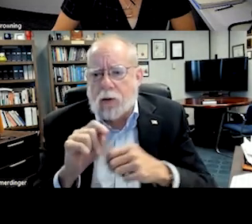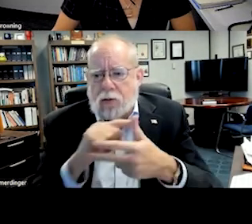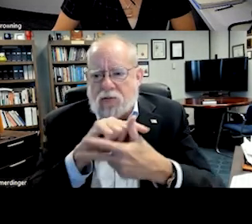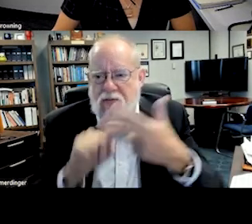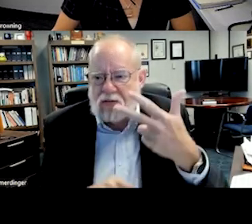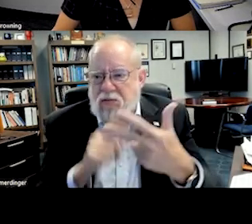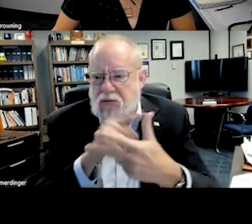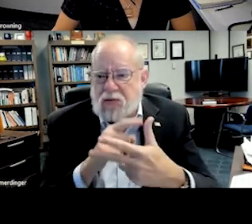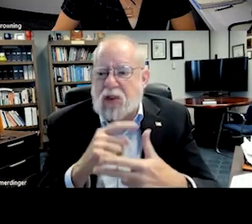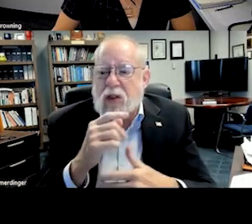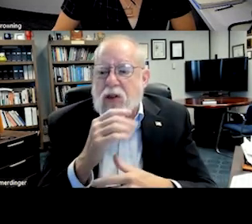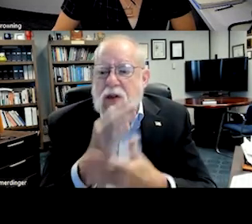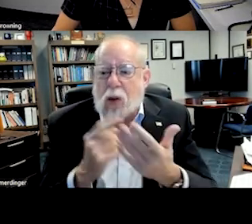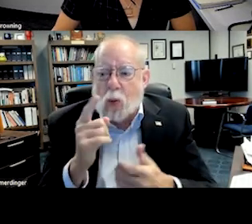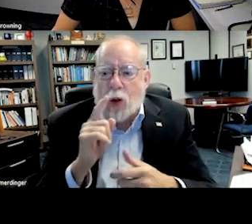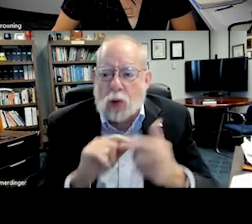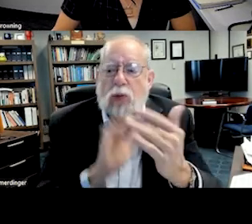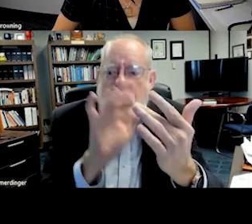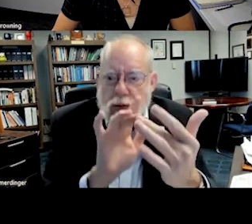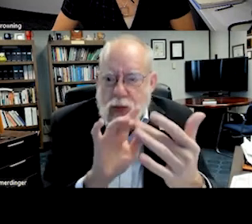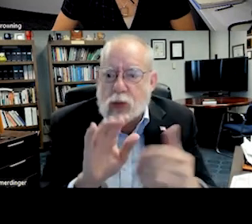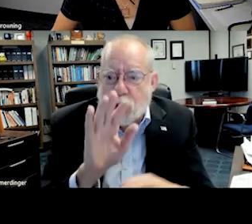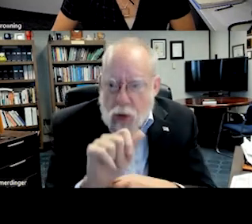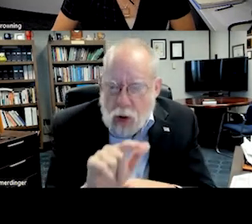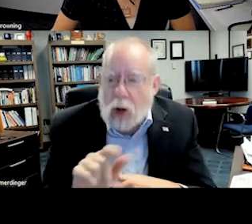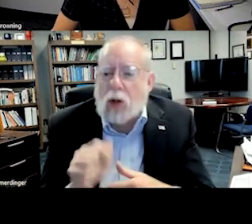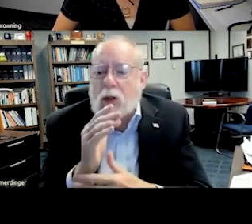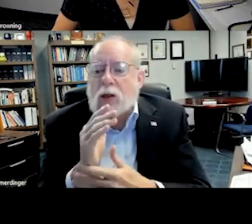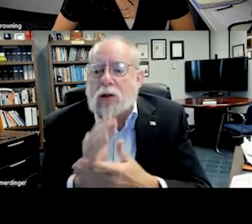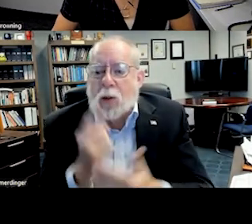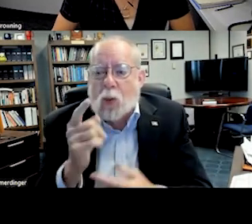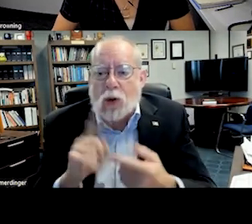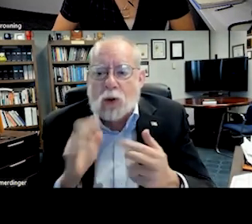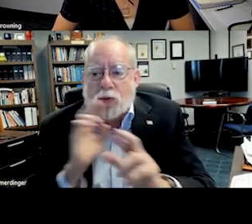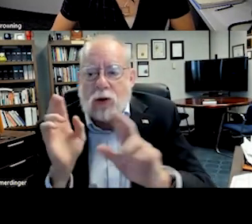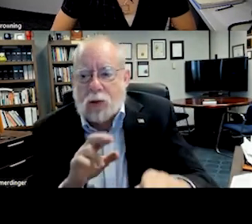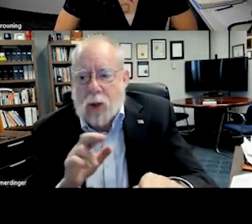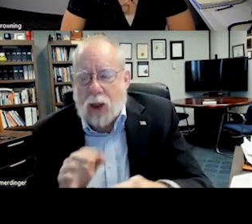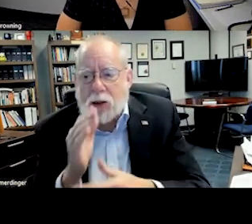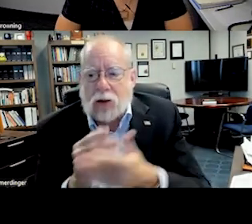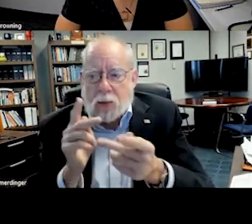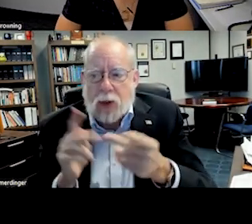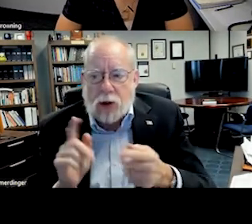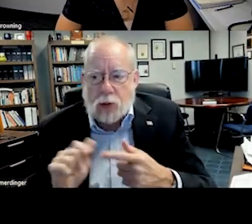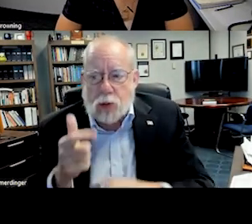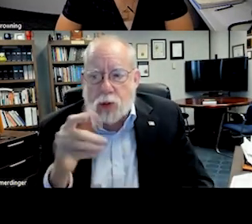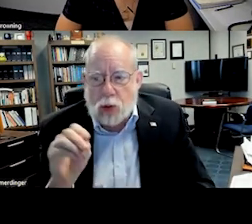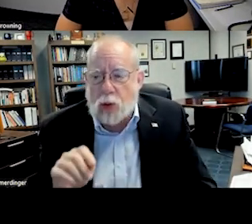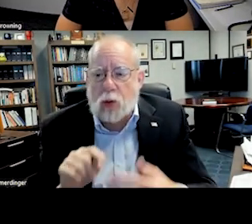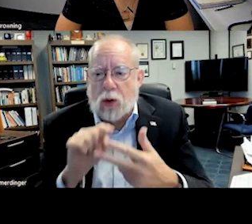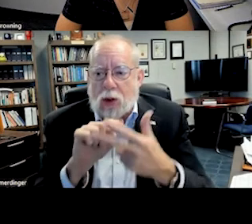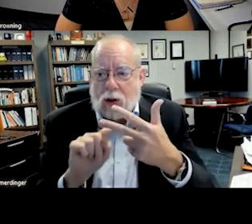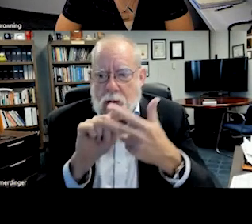is looking at these three things: someone to contact, someone to call, who